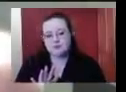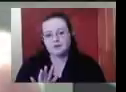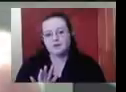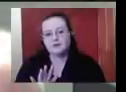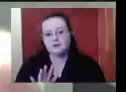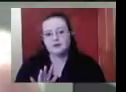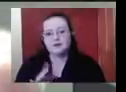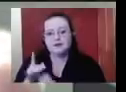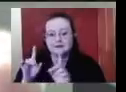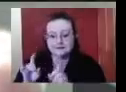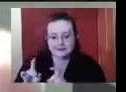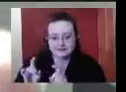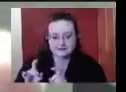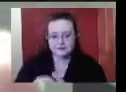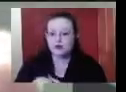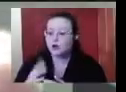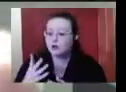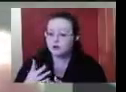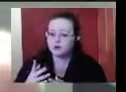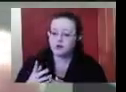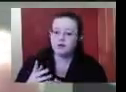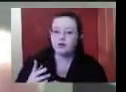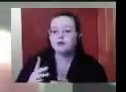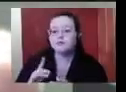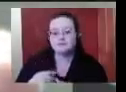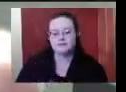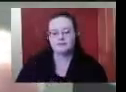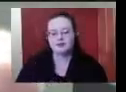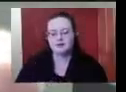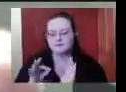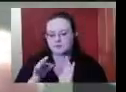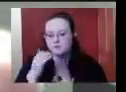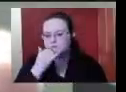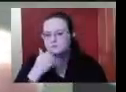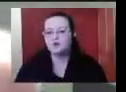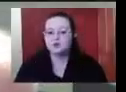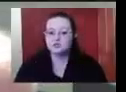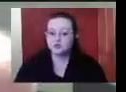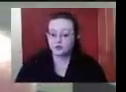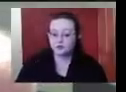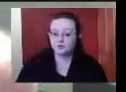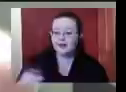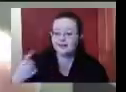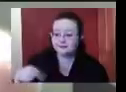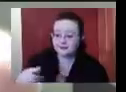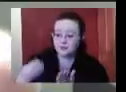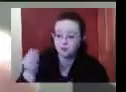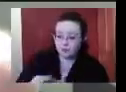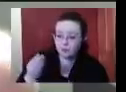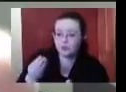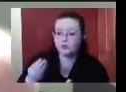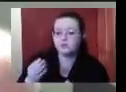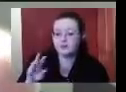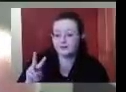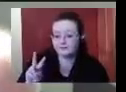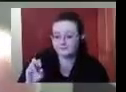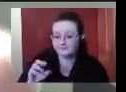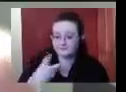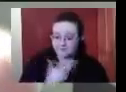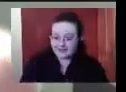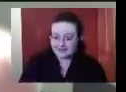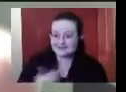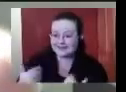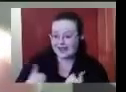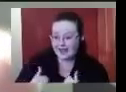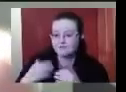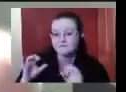verification of vaccine status is complete, fully vaccinated students and staff may be permitted to return to school. I know this is a